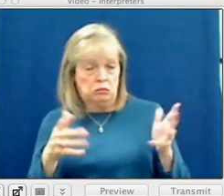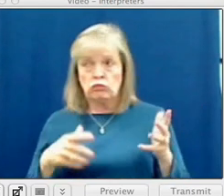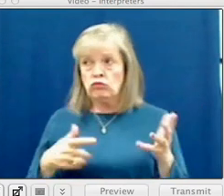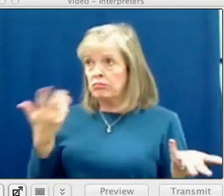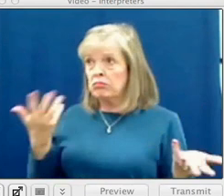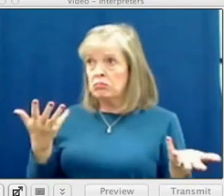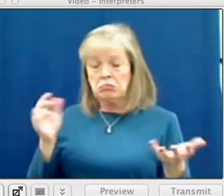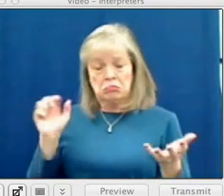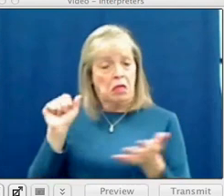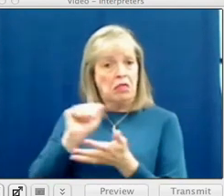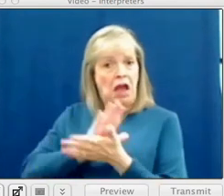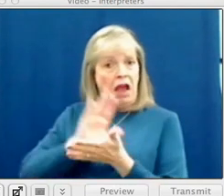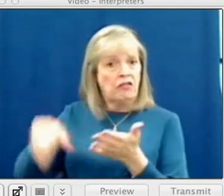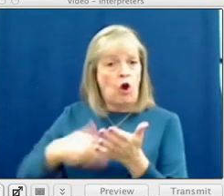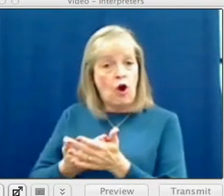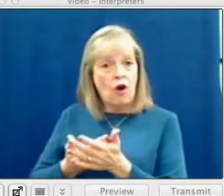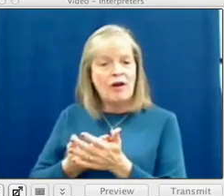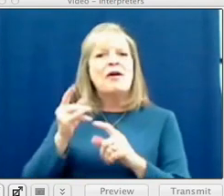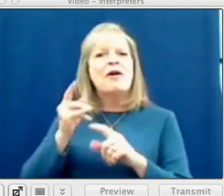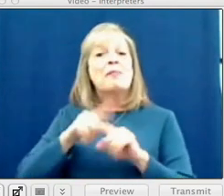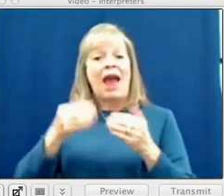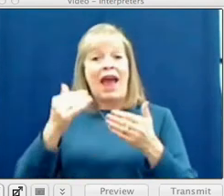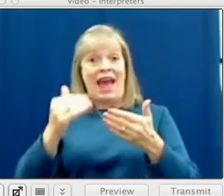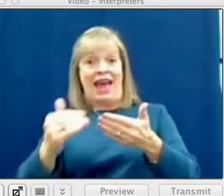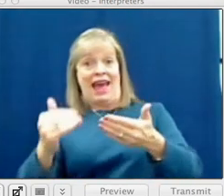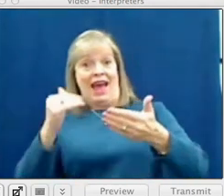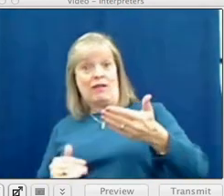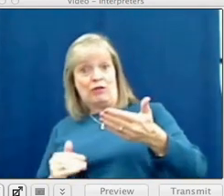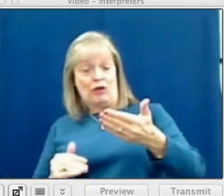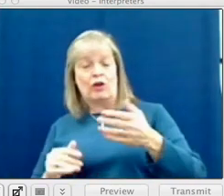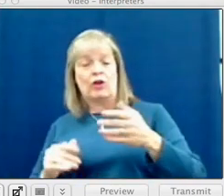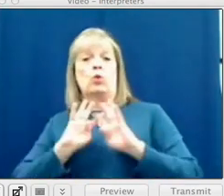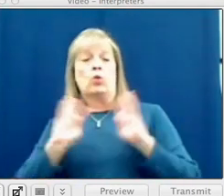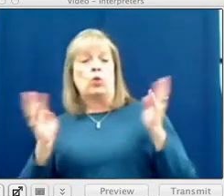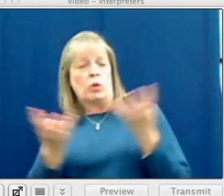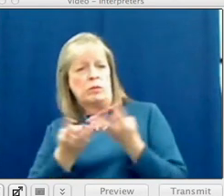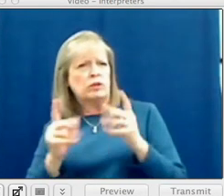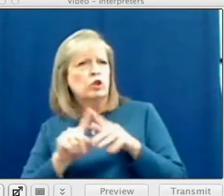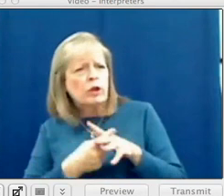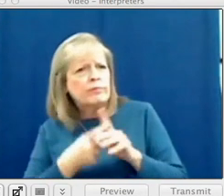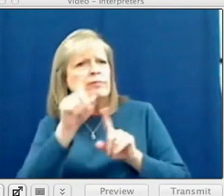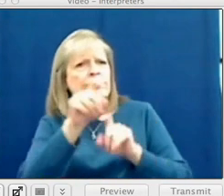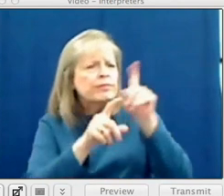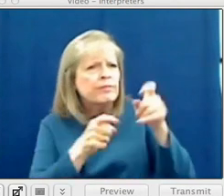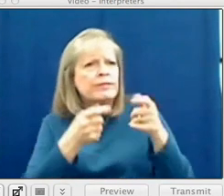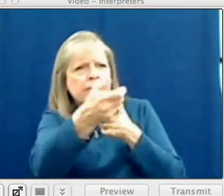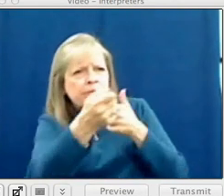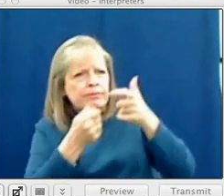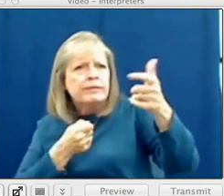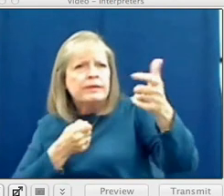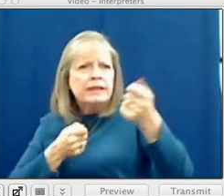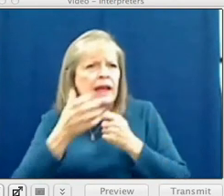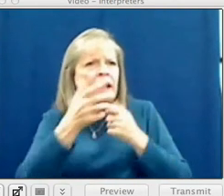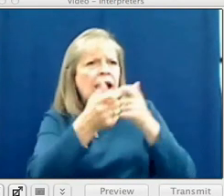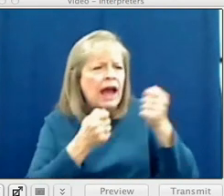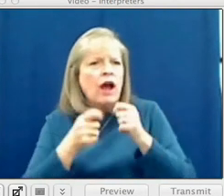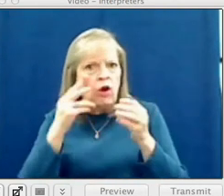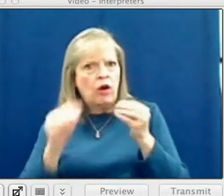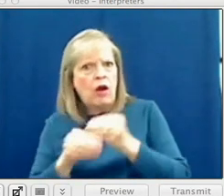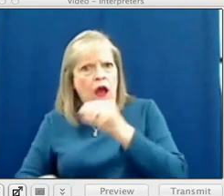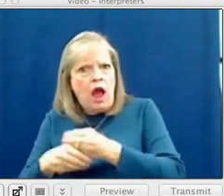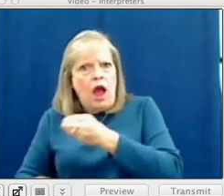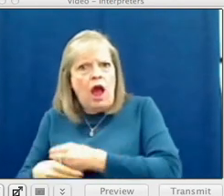the group was really able to pull from him when we said, actually, if you could just take us step by step, if we had been there, what would we